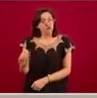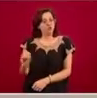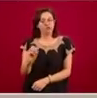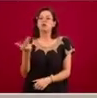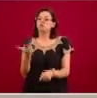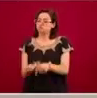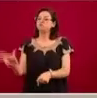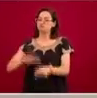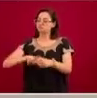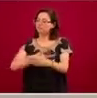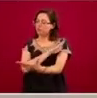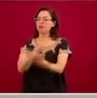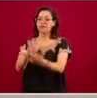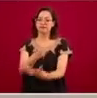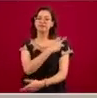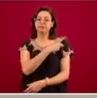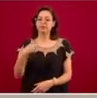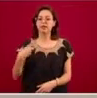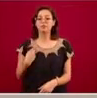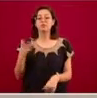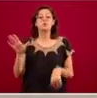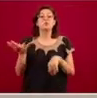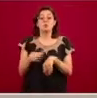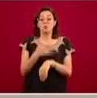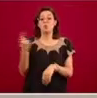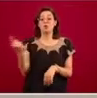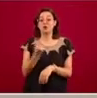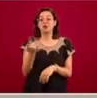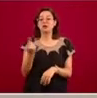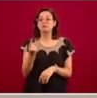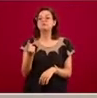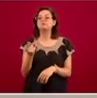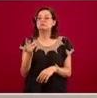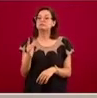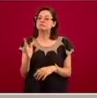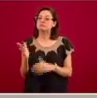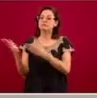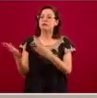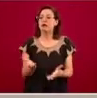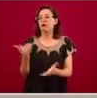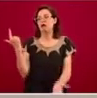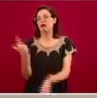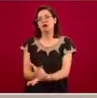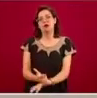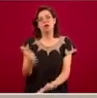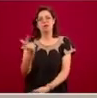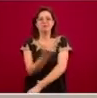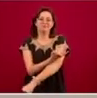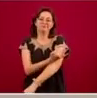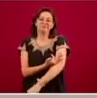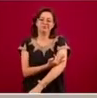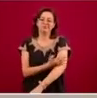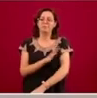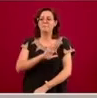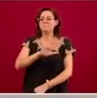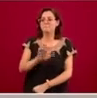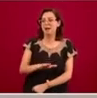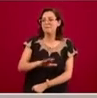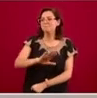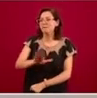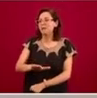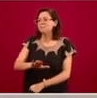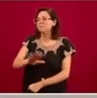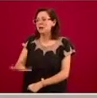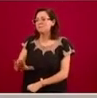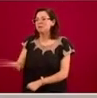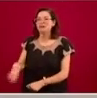if we have shortness of breath, all of you remember, if you have shortness of breath that is an alarm sign. That means that you have to go straight